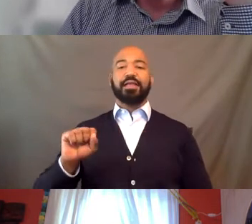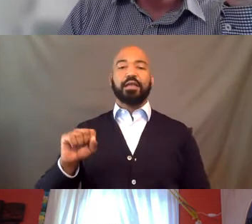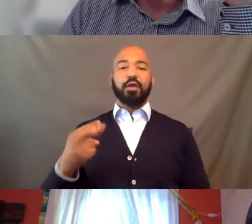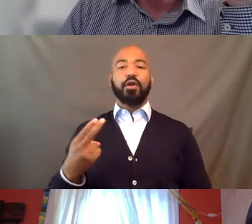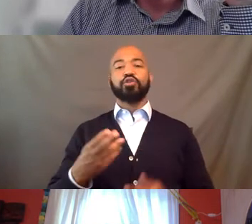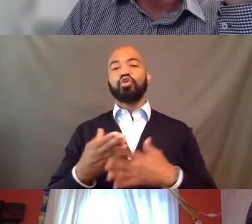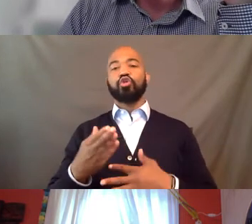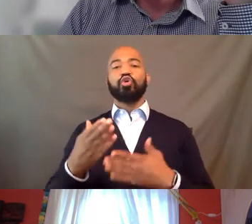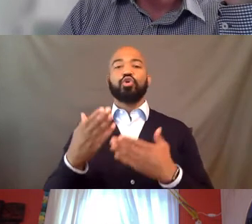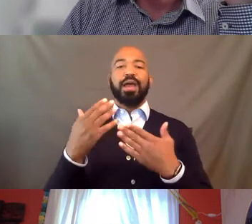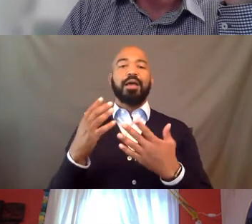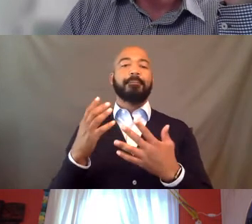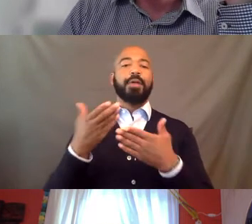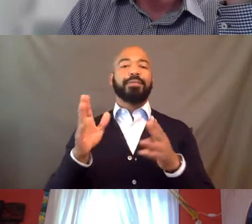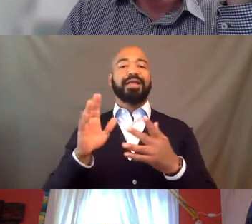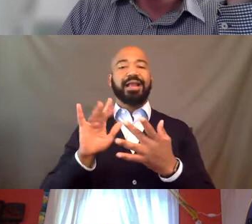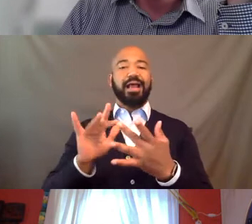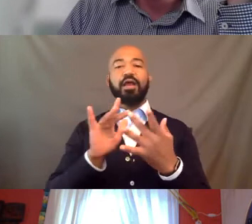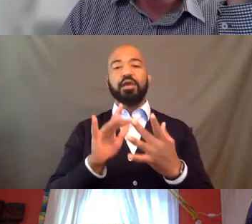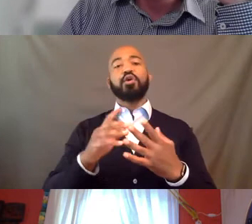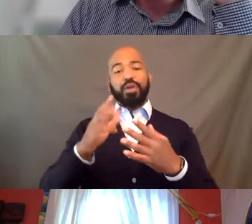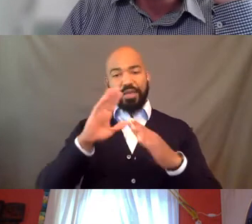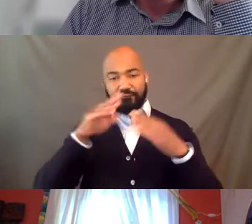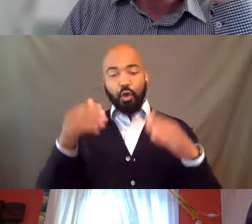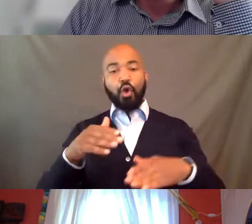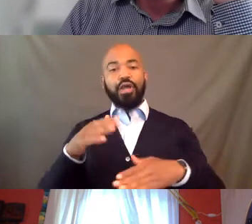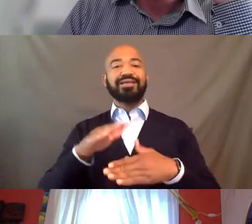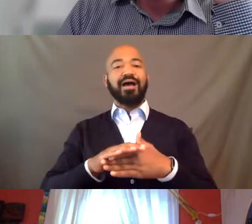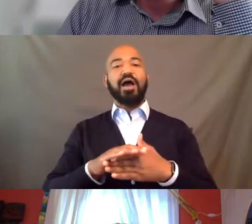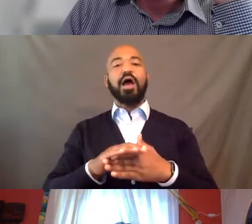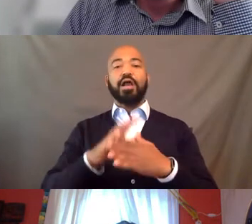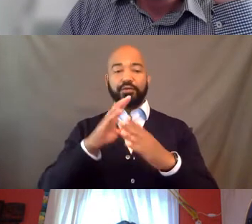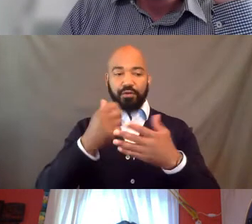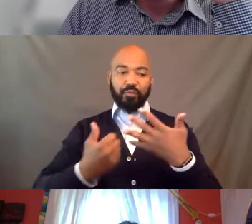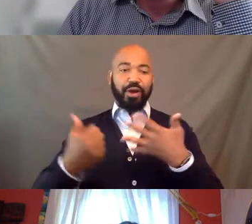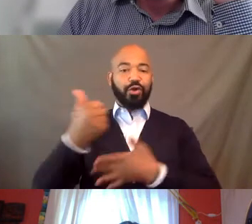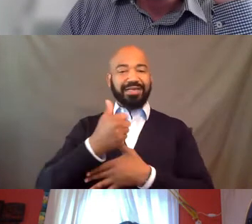outreach reprioritize the safety of people first.